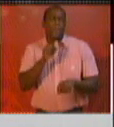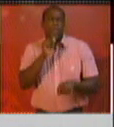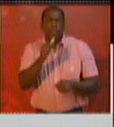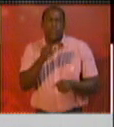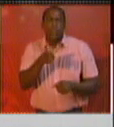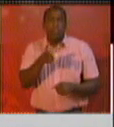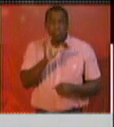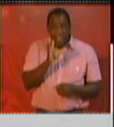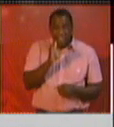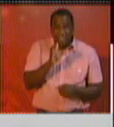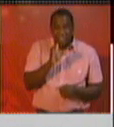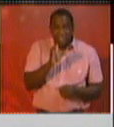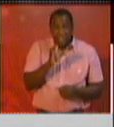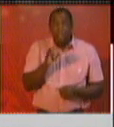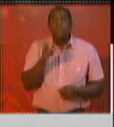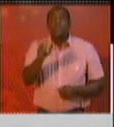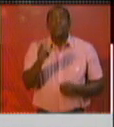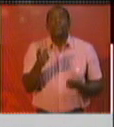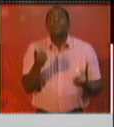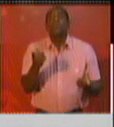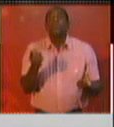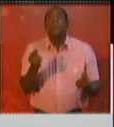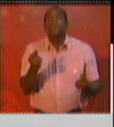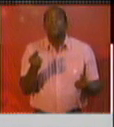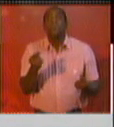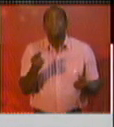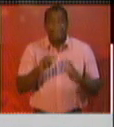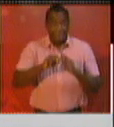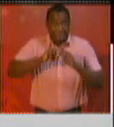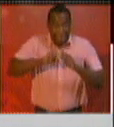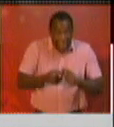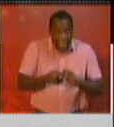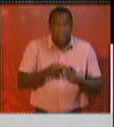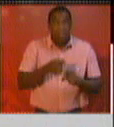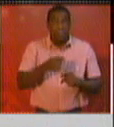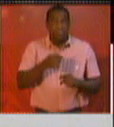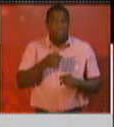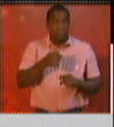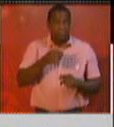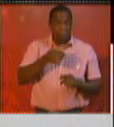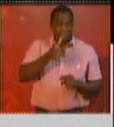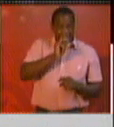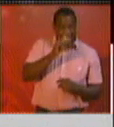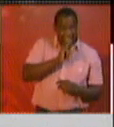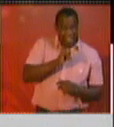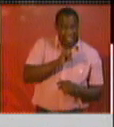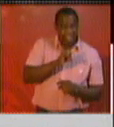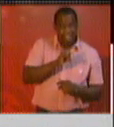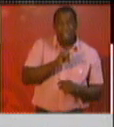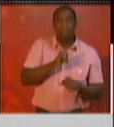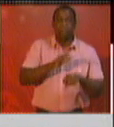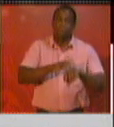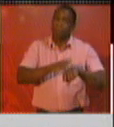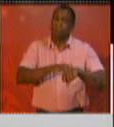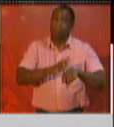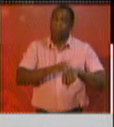begin. However, if you're an adult who consumes alcohol, the following tips are